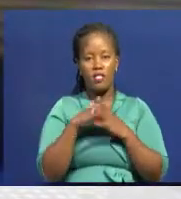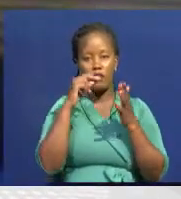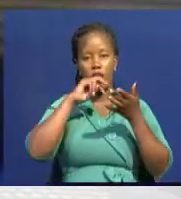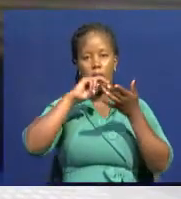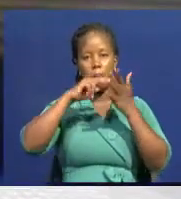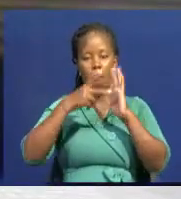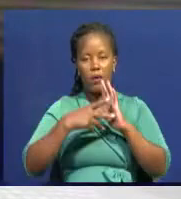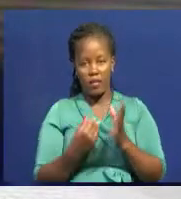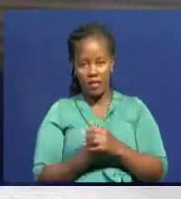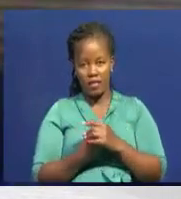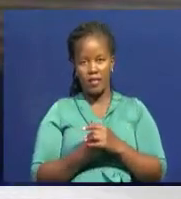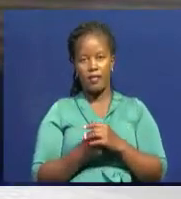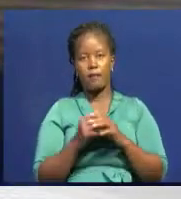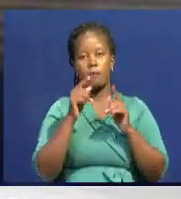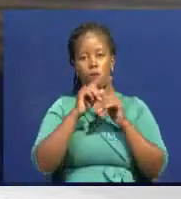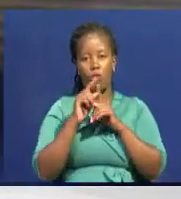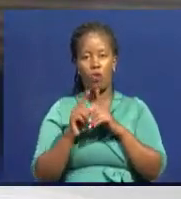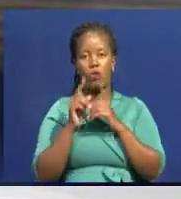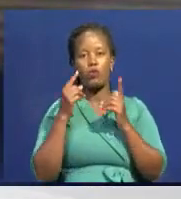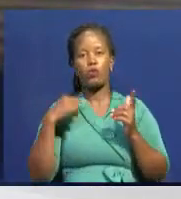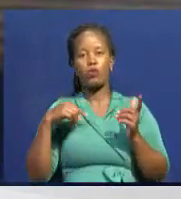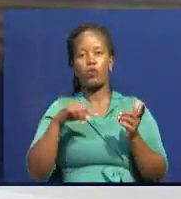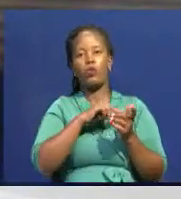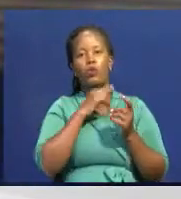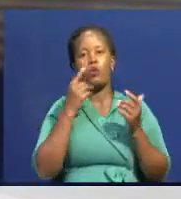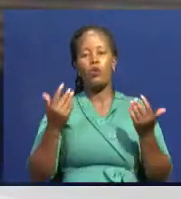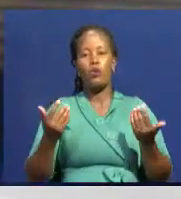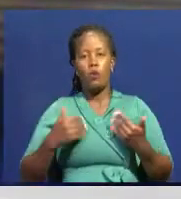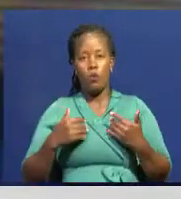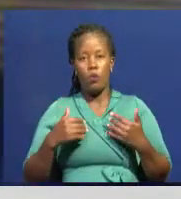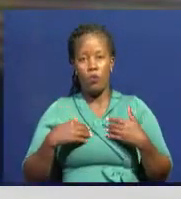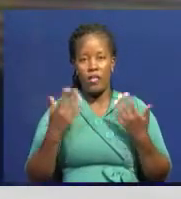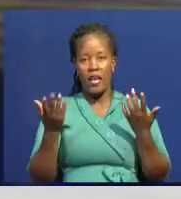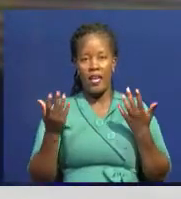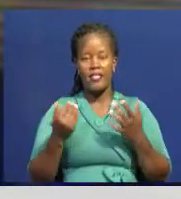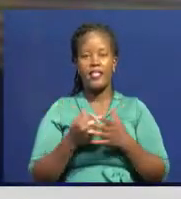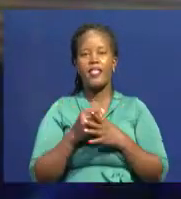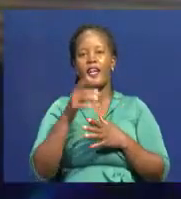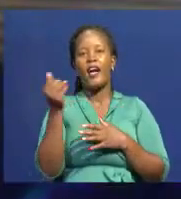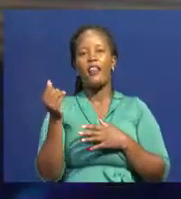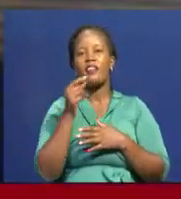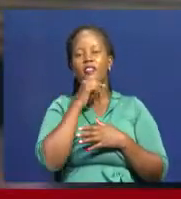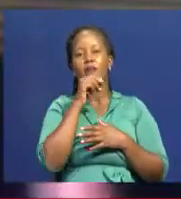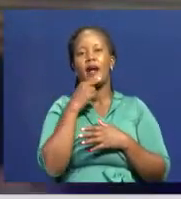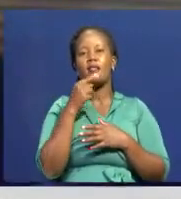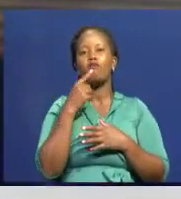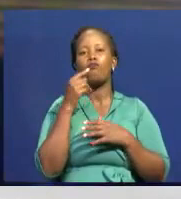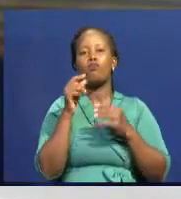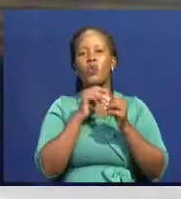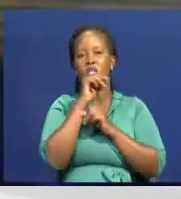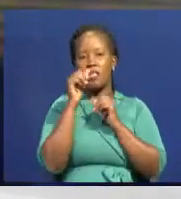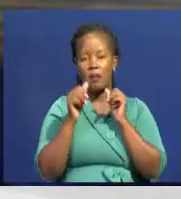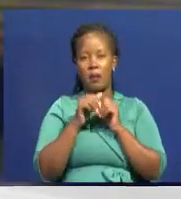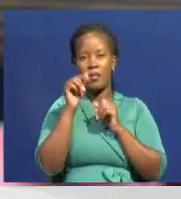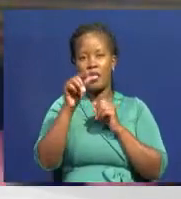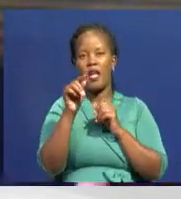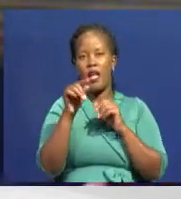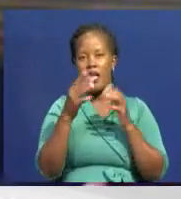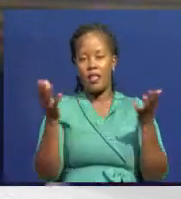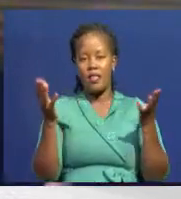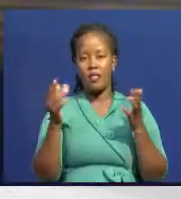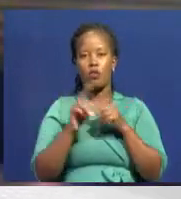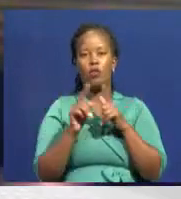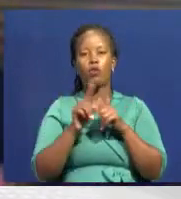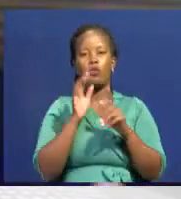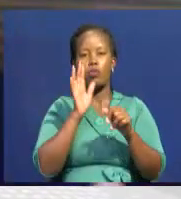So, and I know we had Bonandi talk about this a little bit, and I know